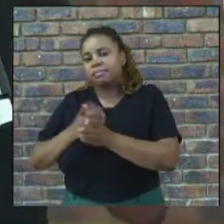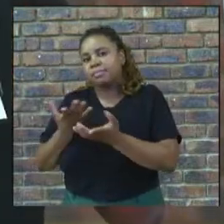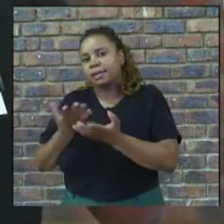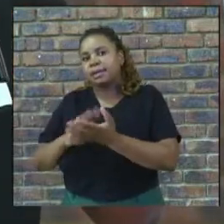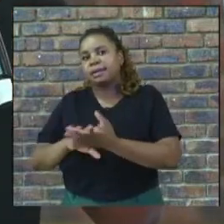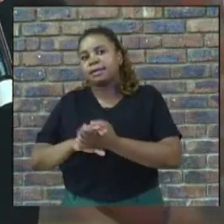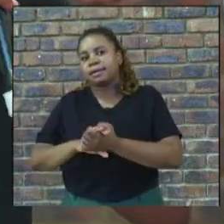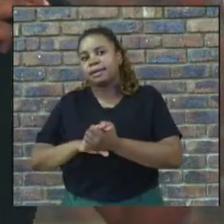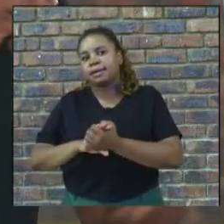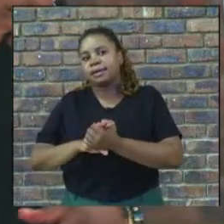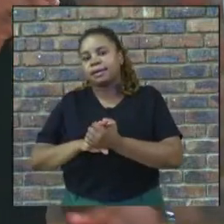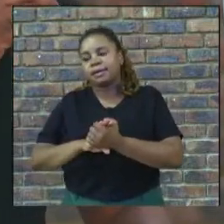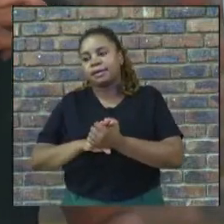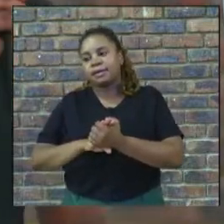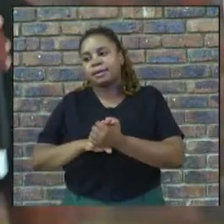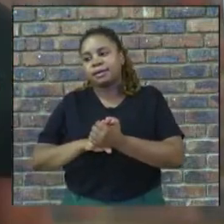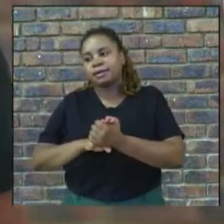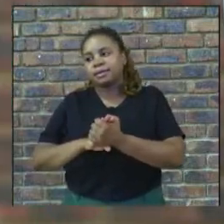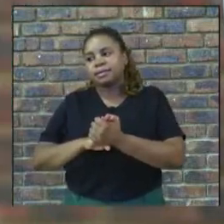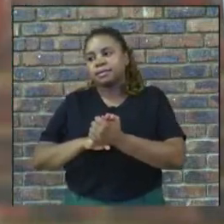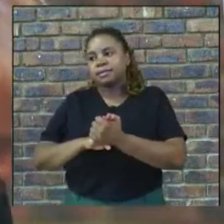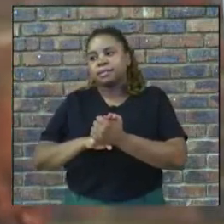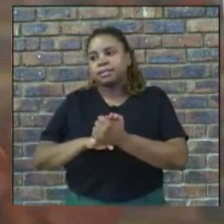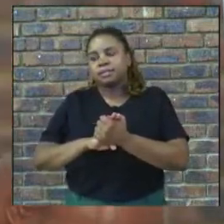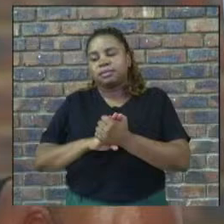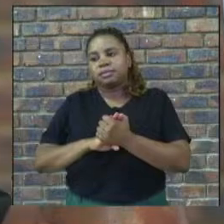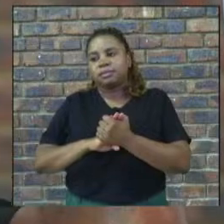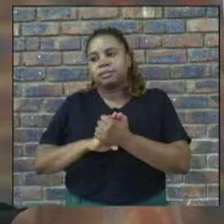summary is not too summarized.